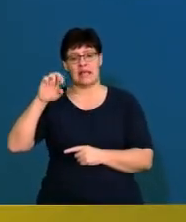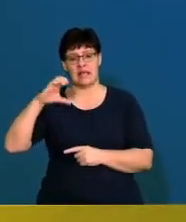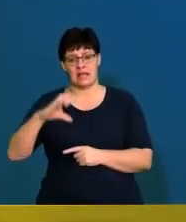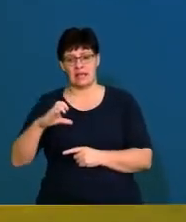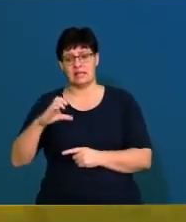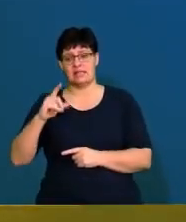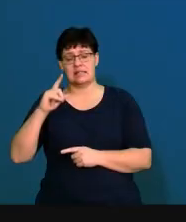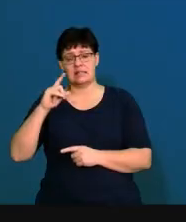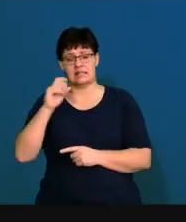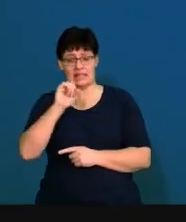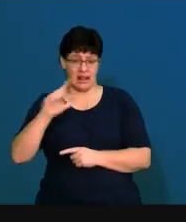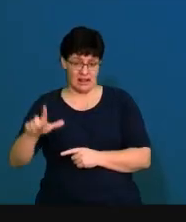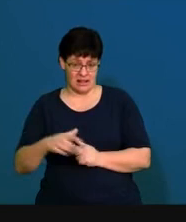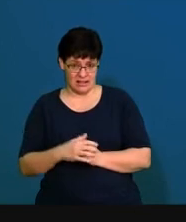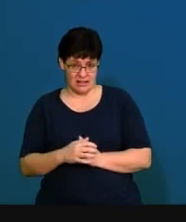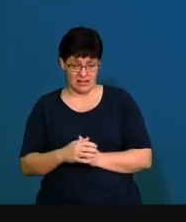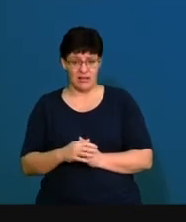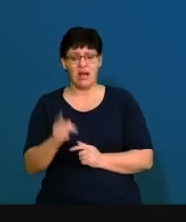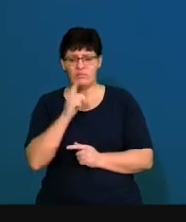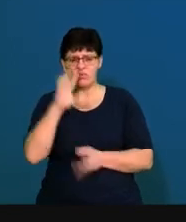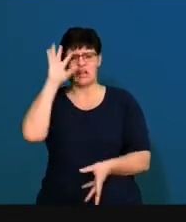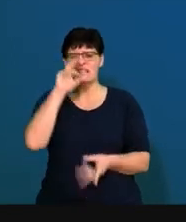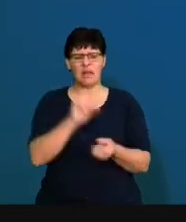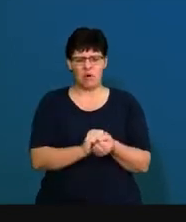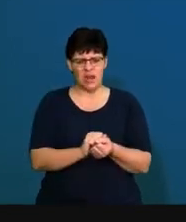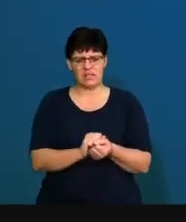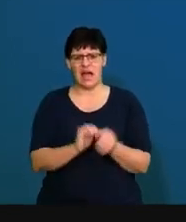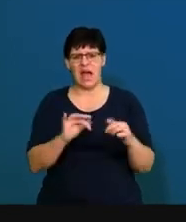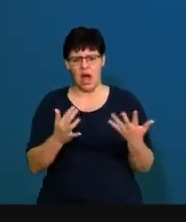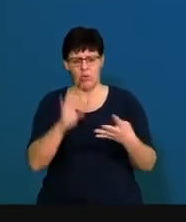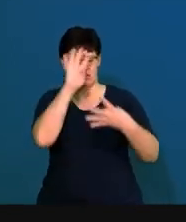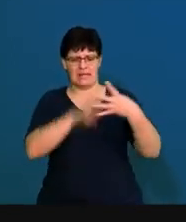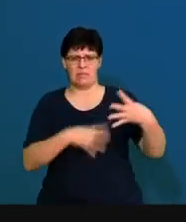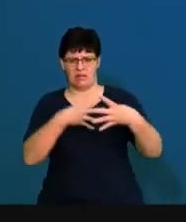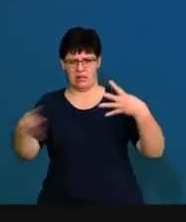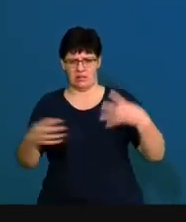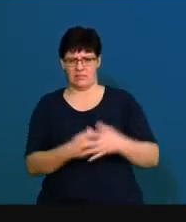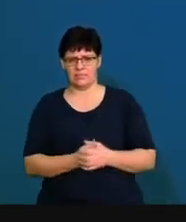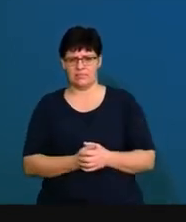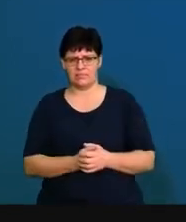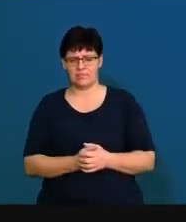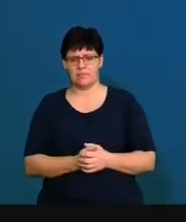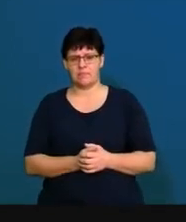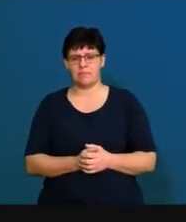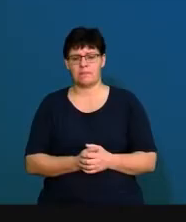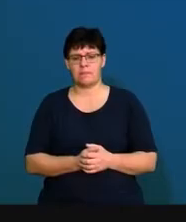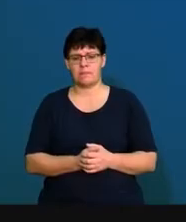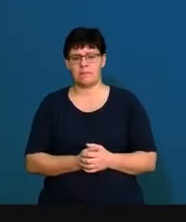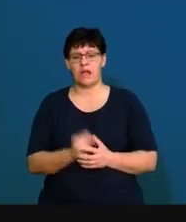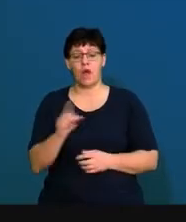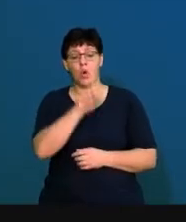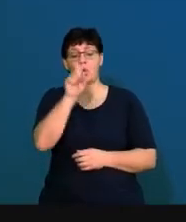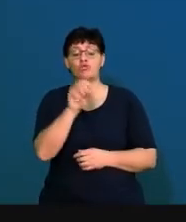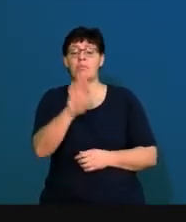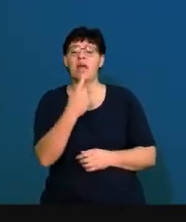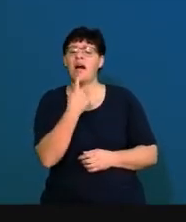cells. So this can be easily summarized in the form of a table, okay? Right. And then